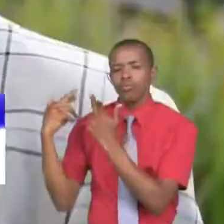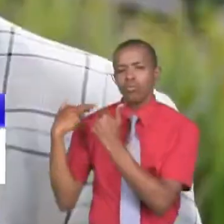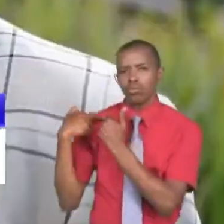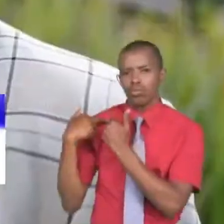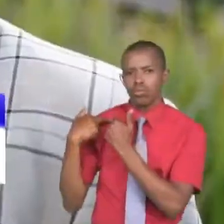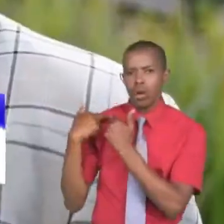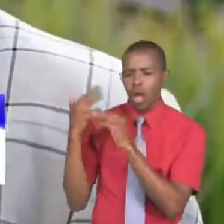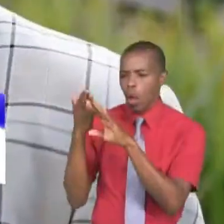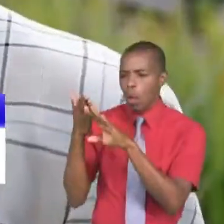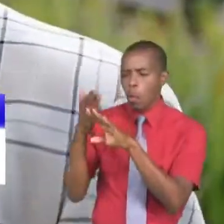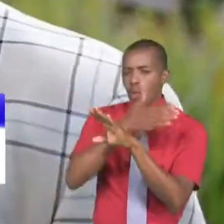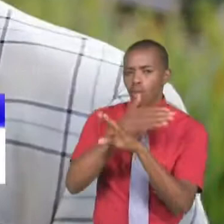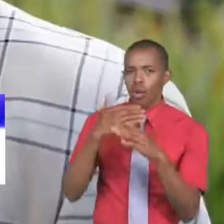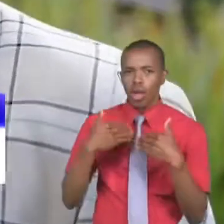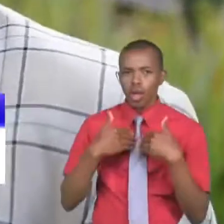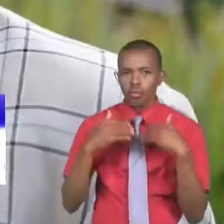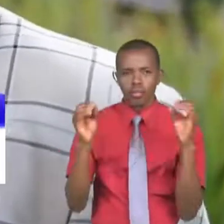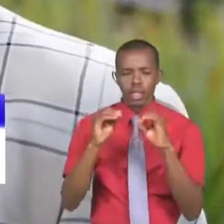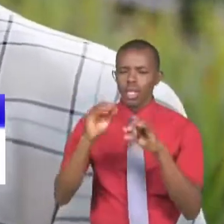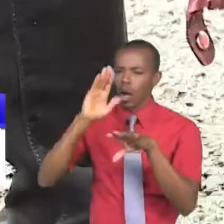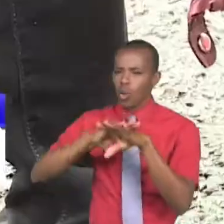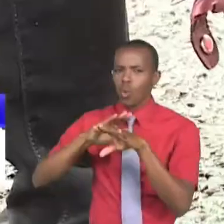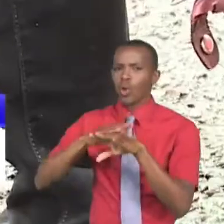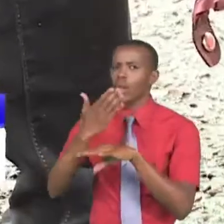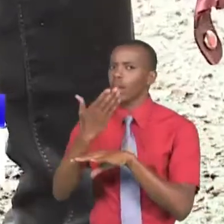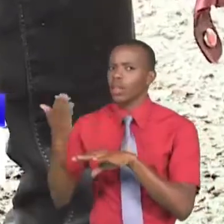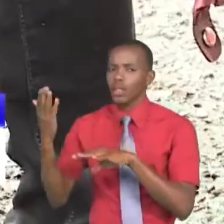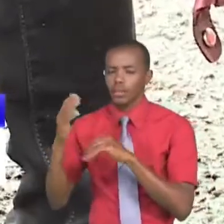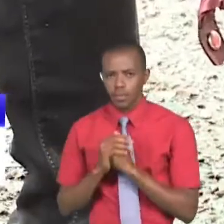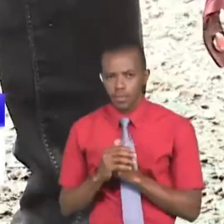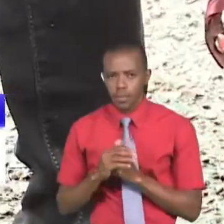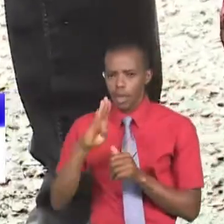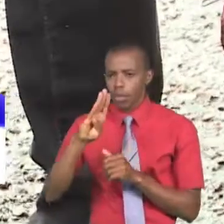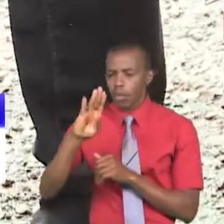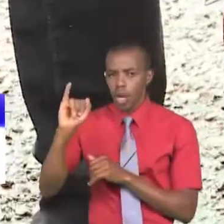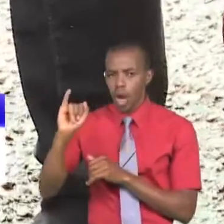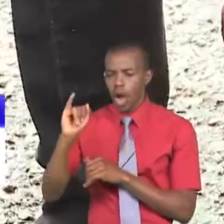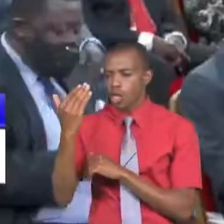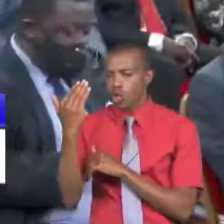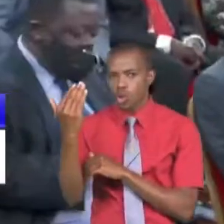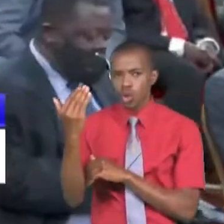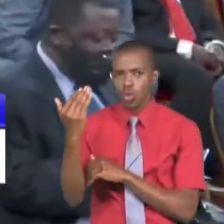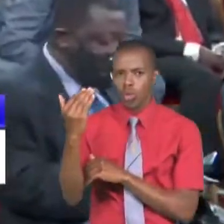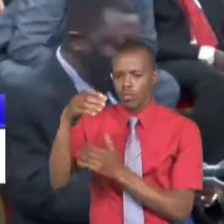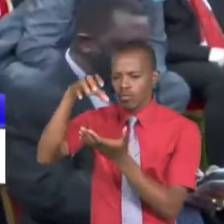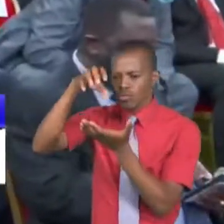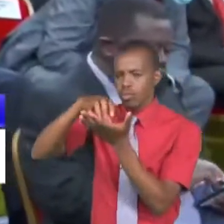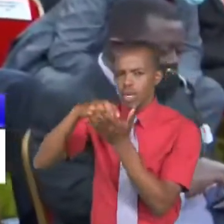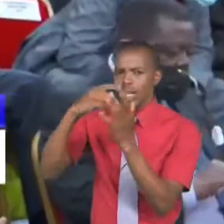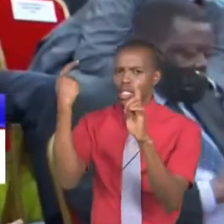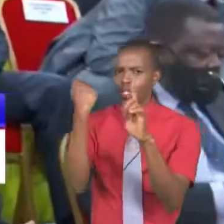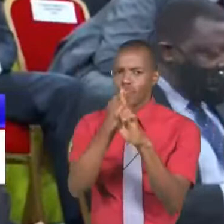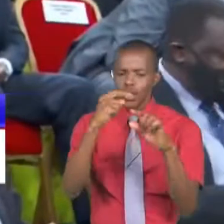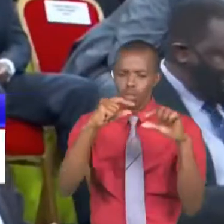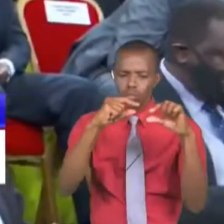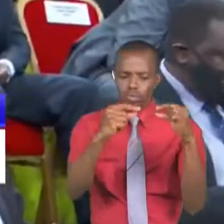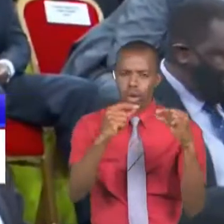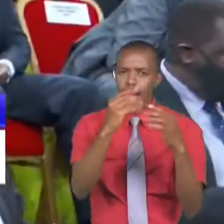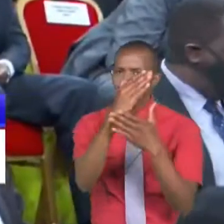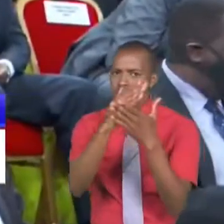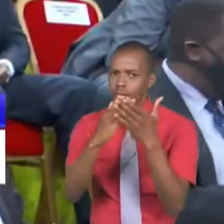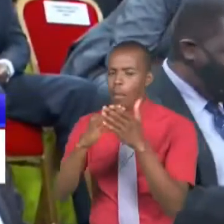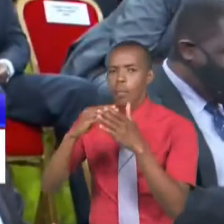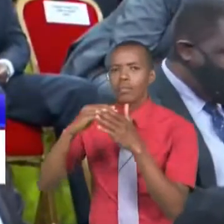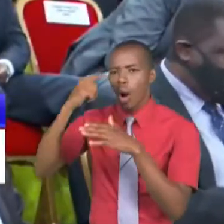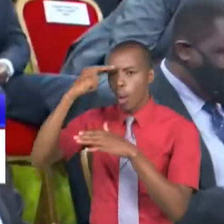even have in the first place, which is a good thing for the country. In the BBI document are contents of different categories, some on policy